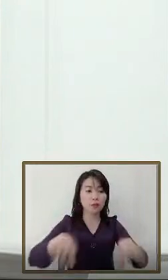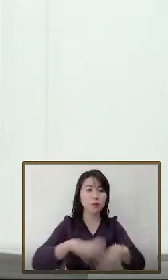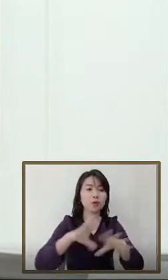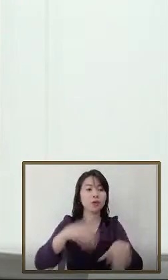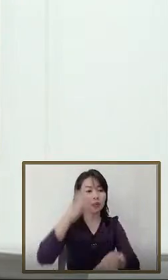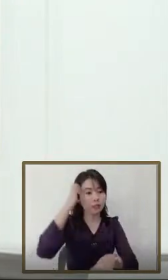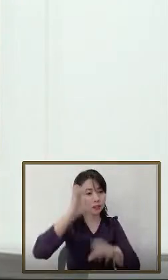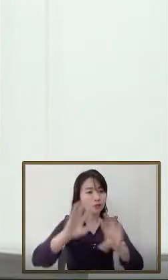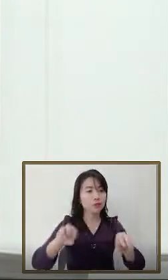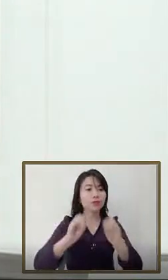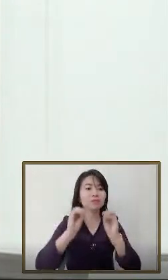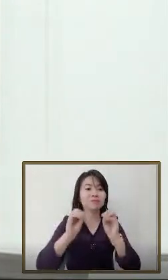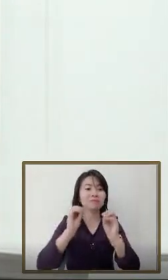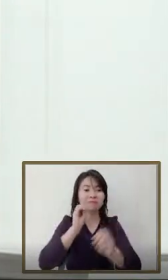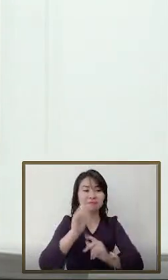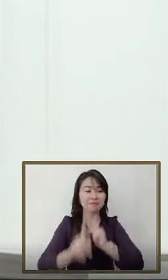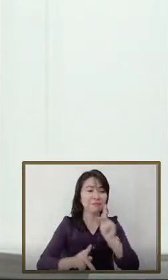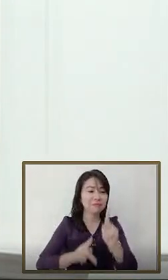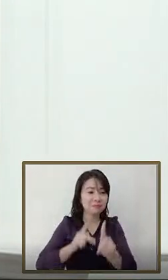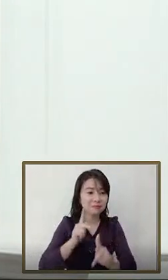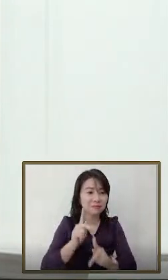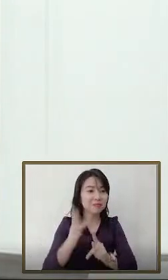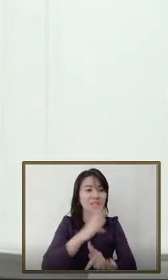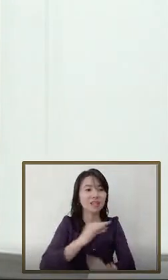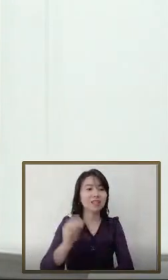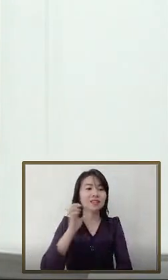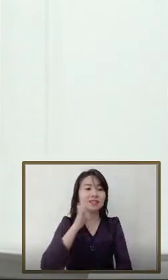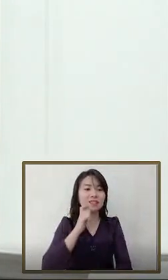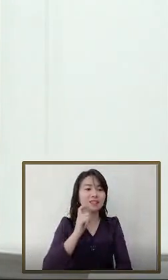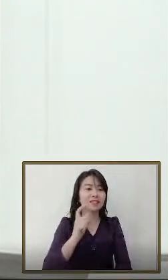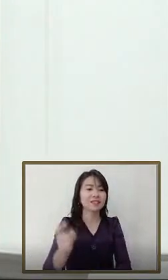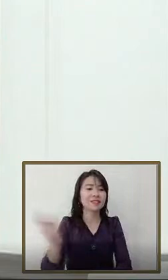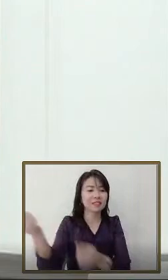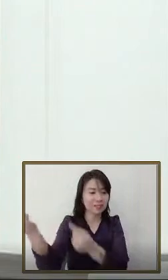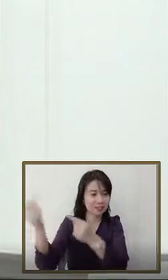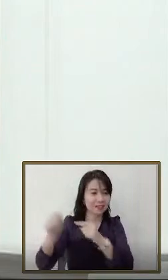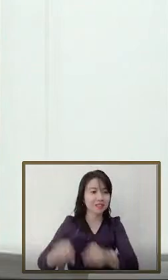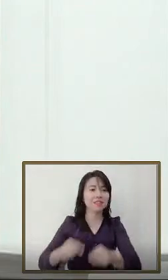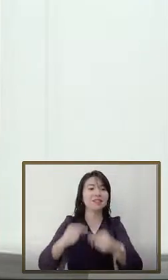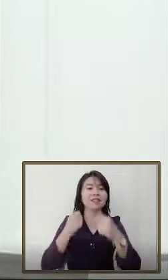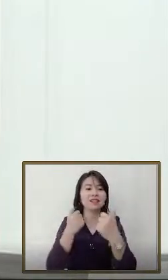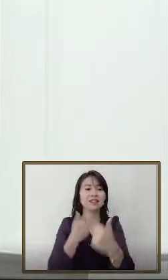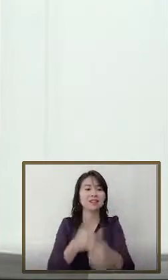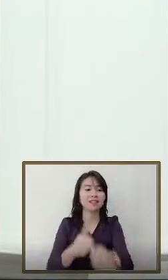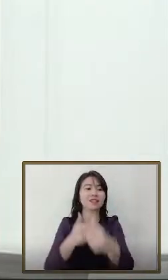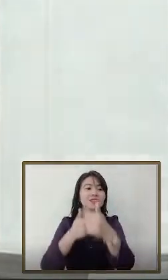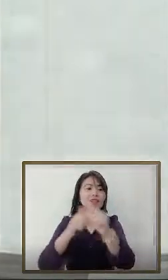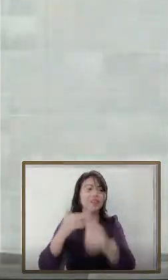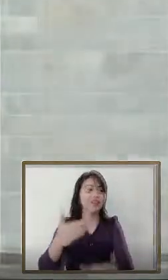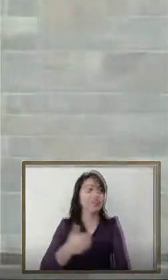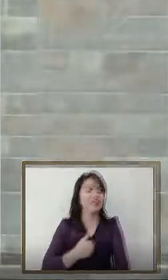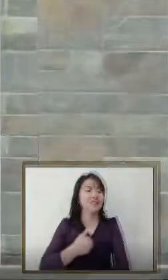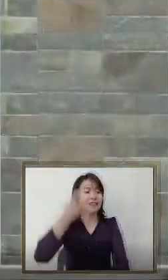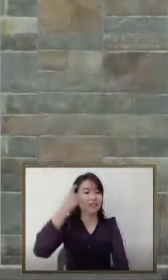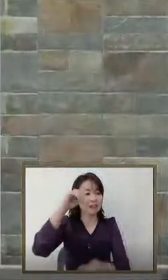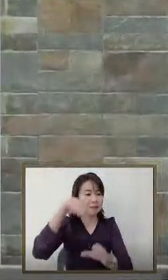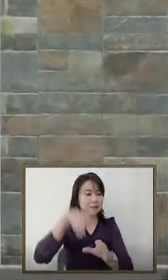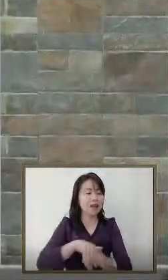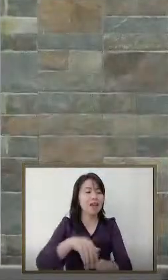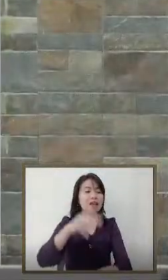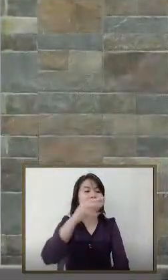and deed he taught them, and he said, come follow me. And in